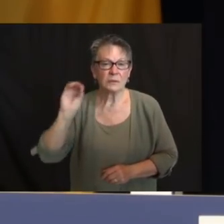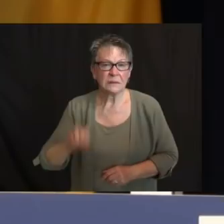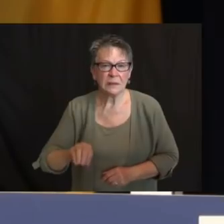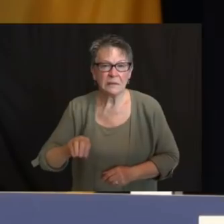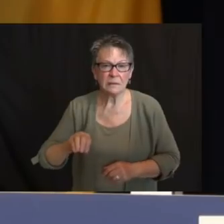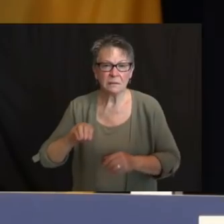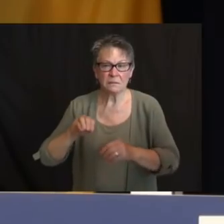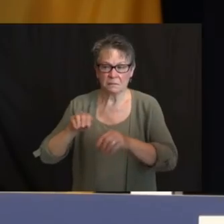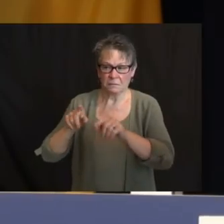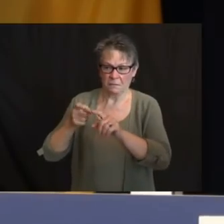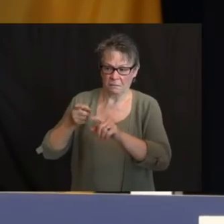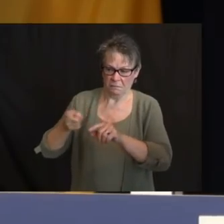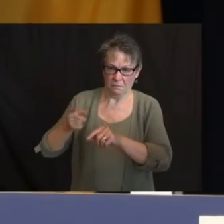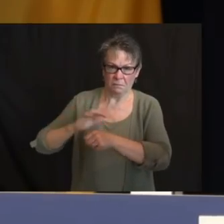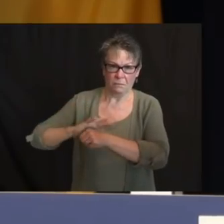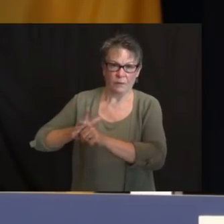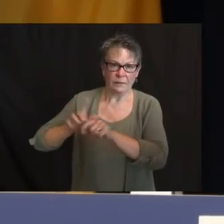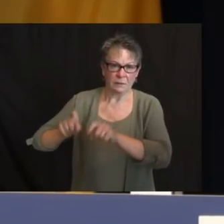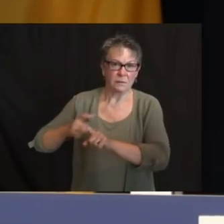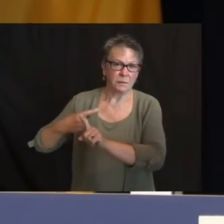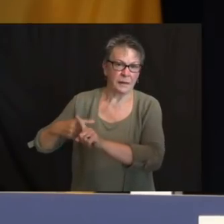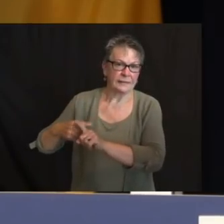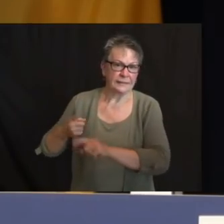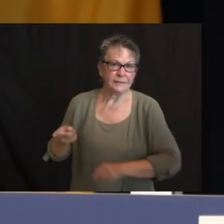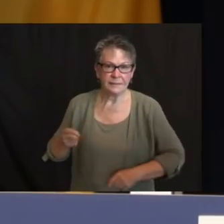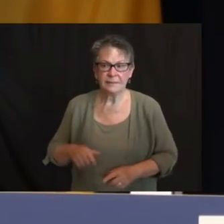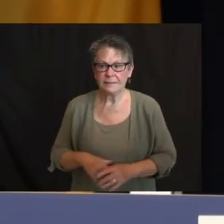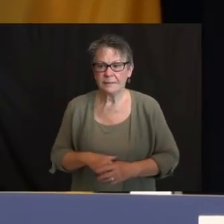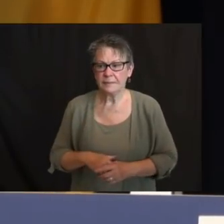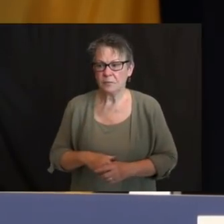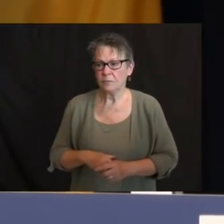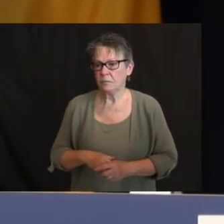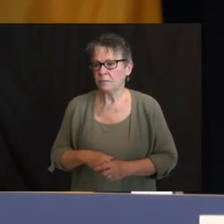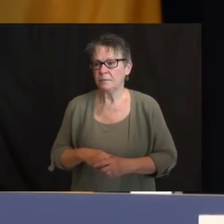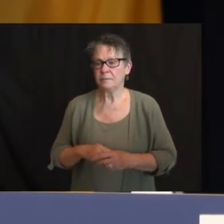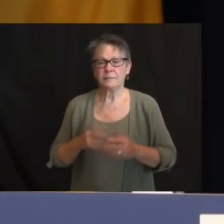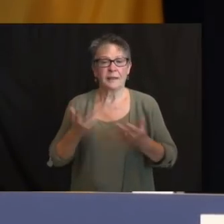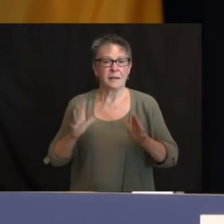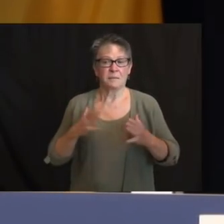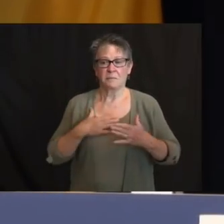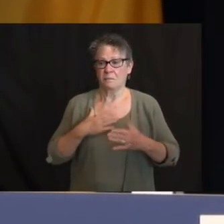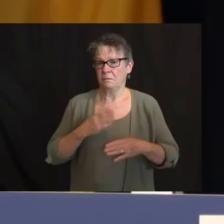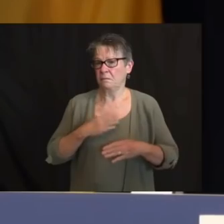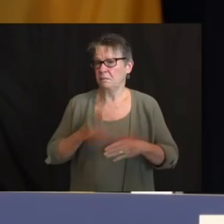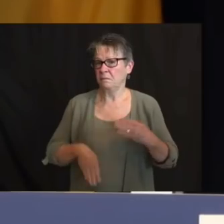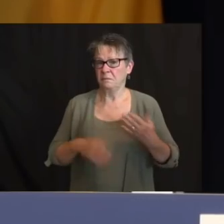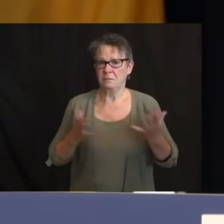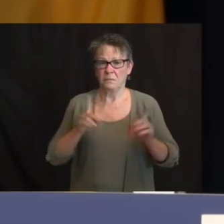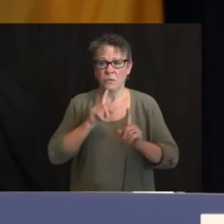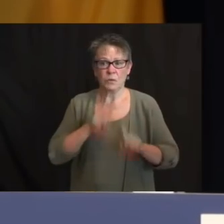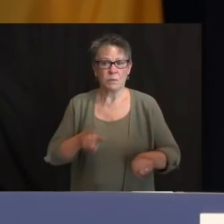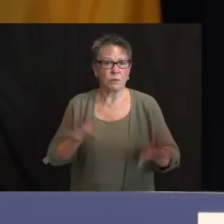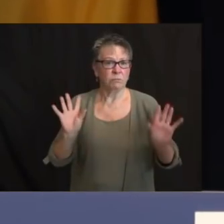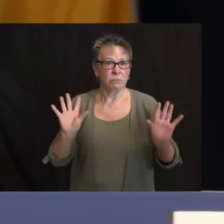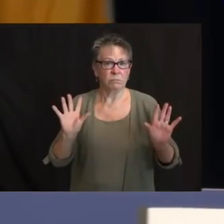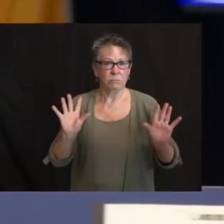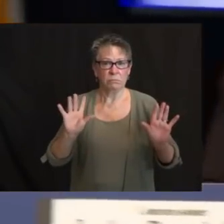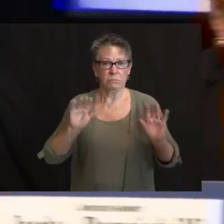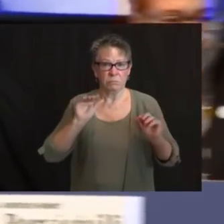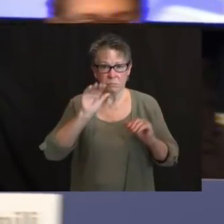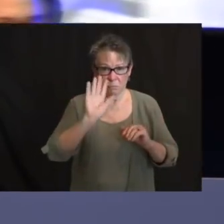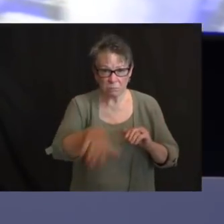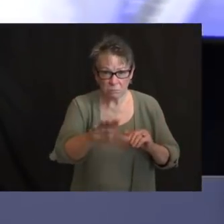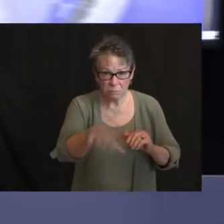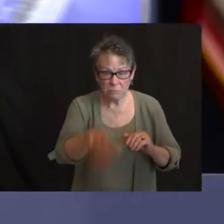to limit the spread of COVID-19. Stay connected, stay safe, stay healthy, and get tested. Thank you.